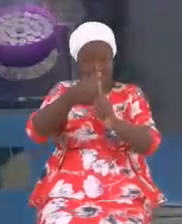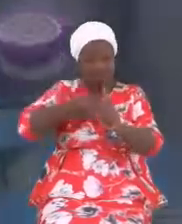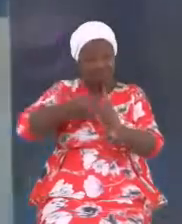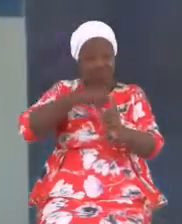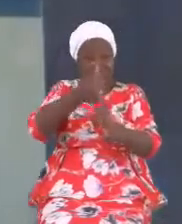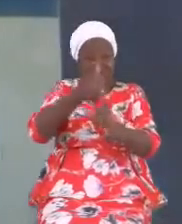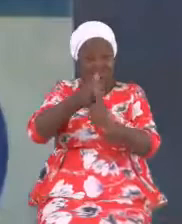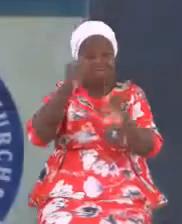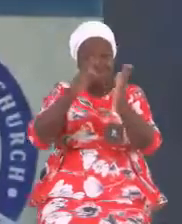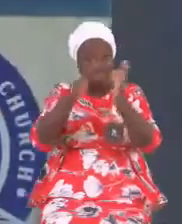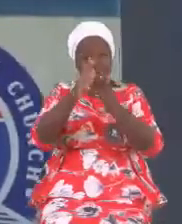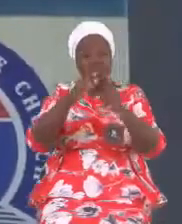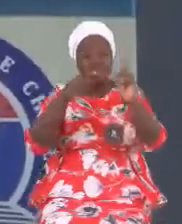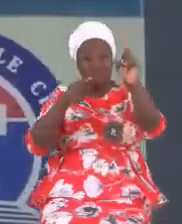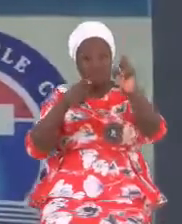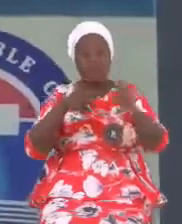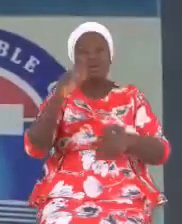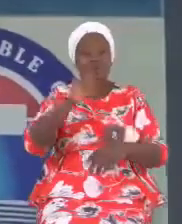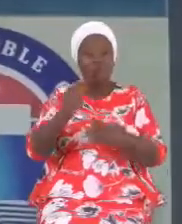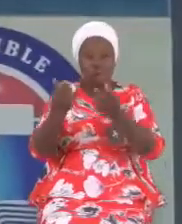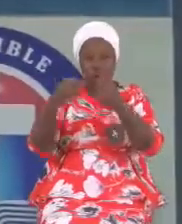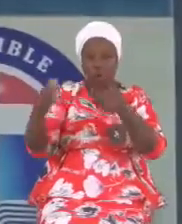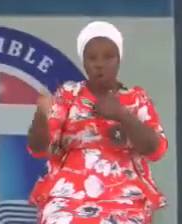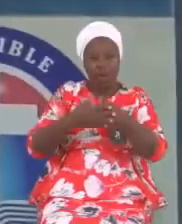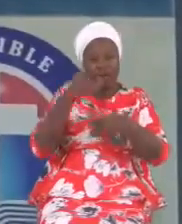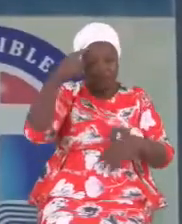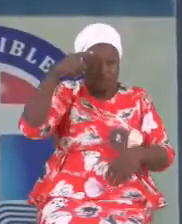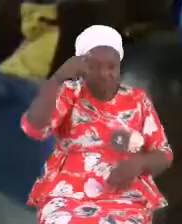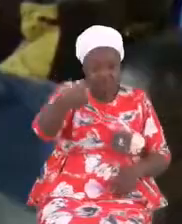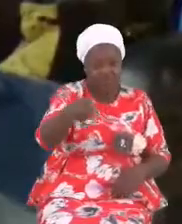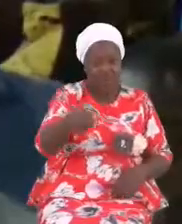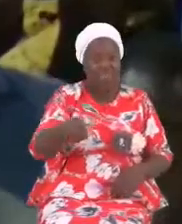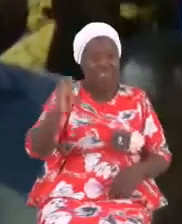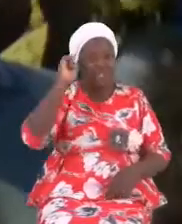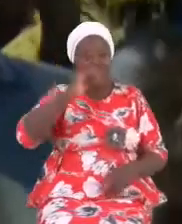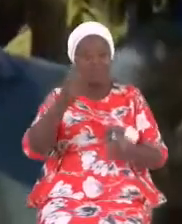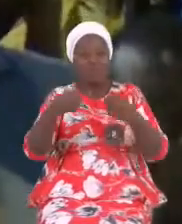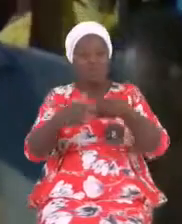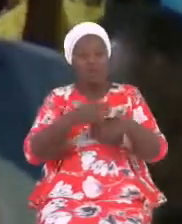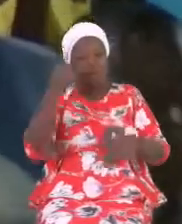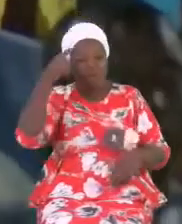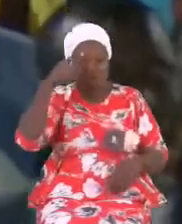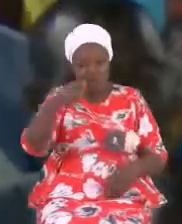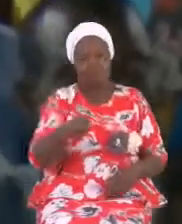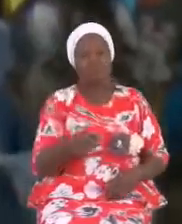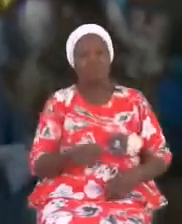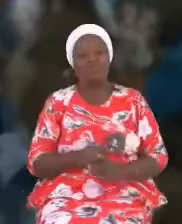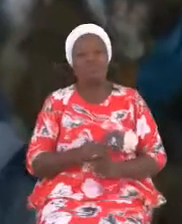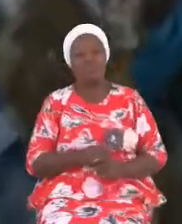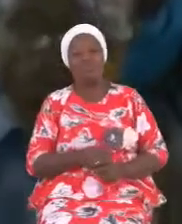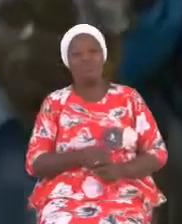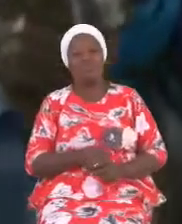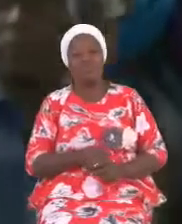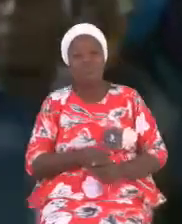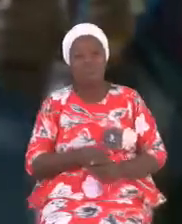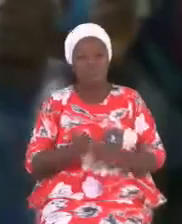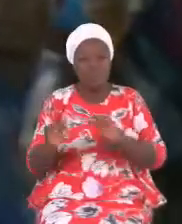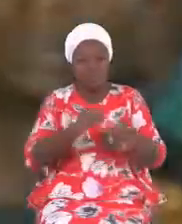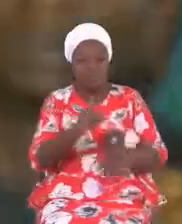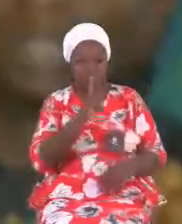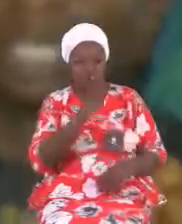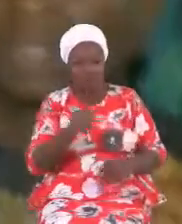is coming back for you. I said it's coming back for you. Do you really believe